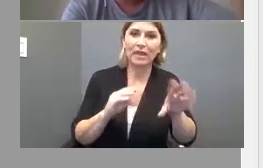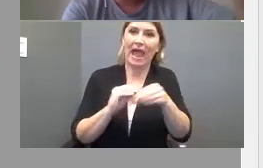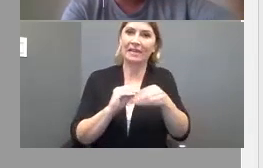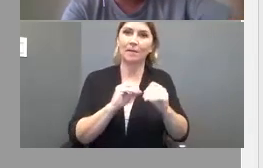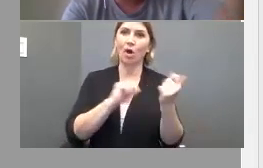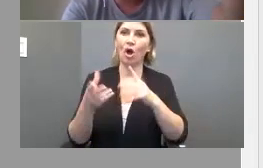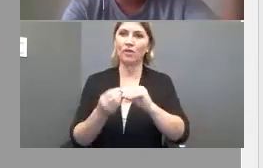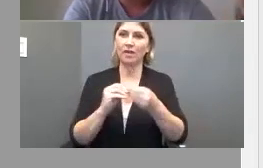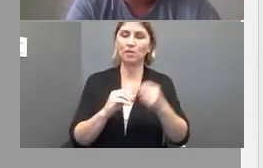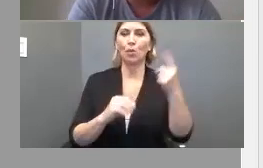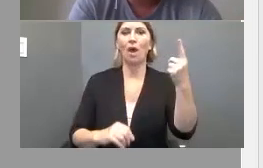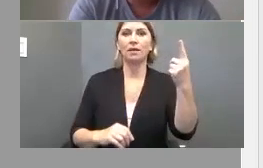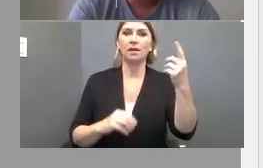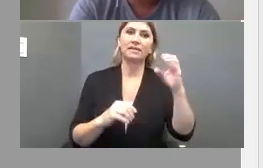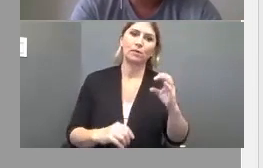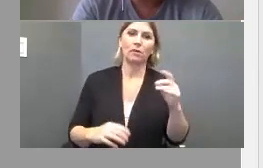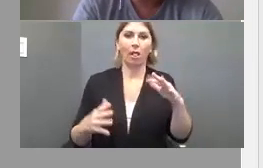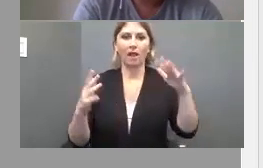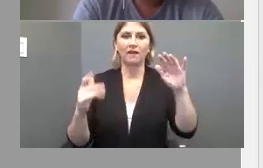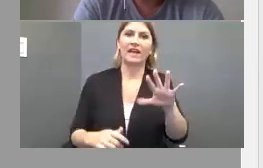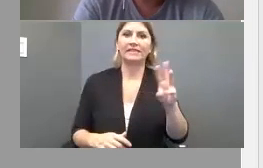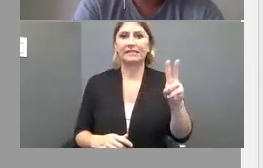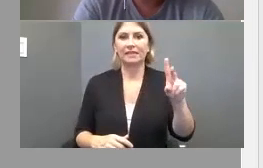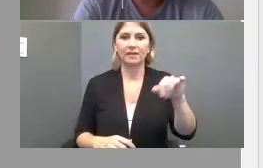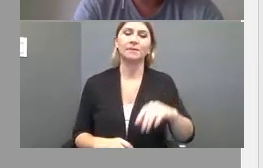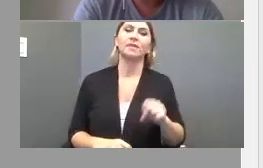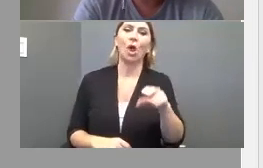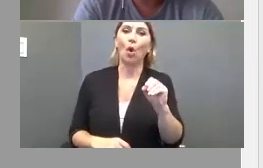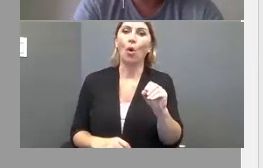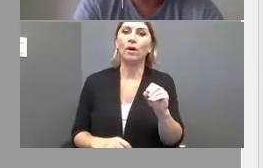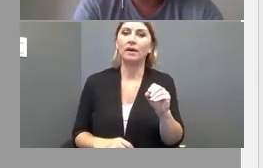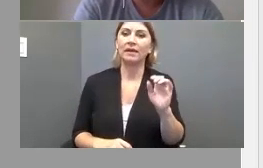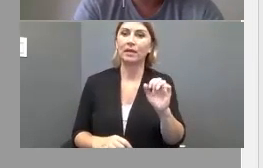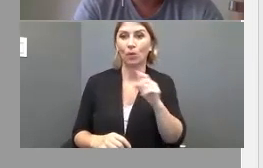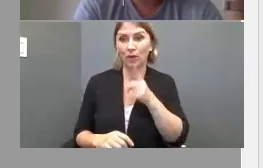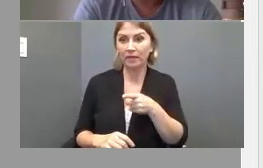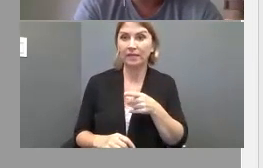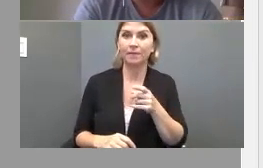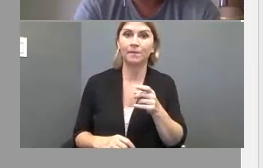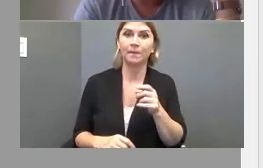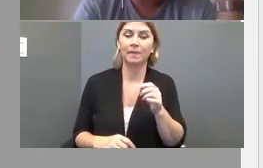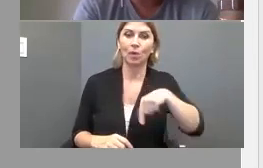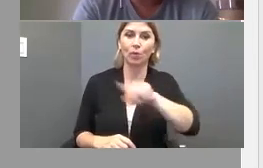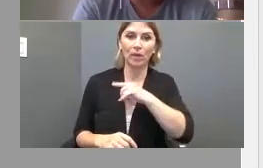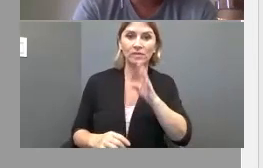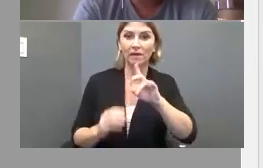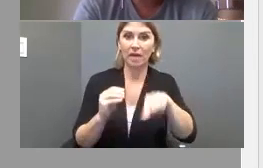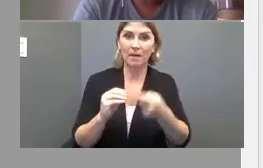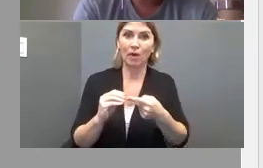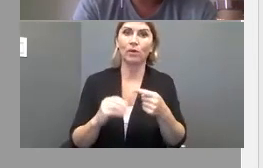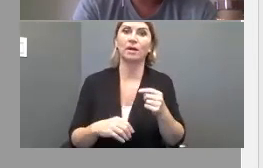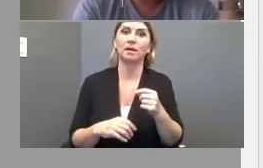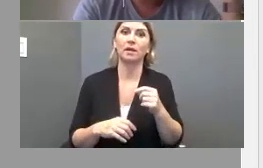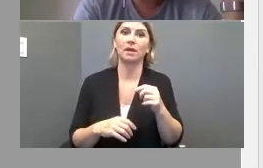numbers 1, 0, 1, 2, 3, 4, 5, 6, 7, and so on. And so essentially we were talking about iterative